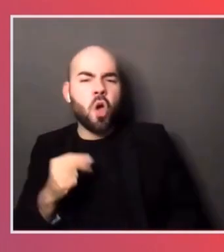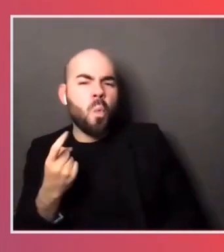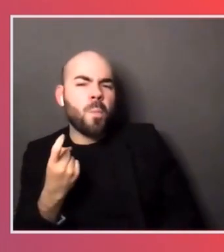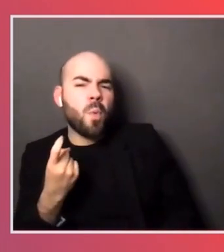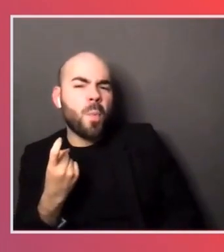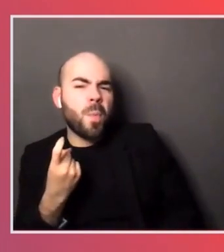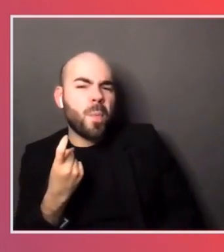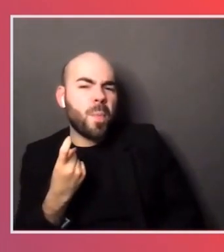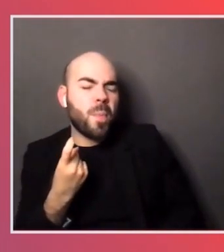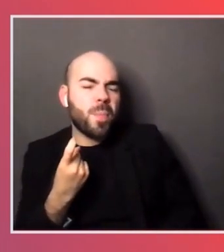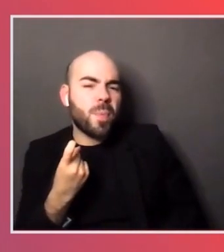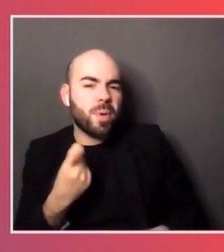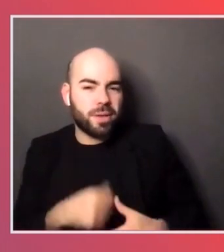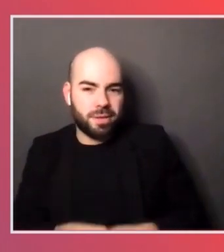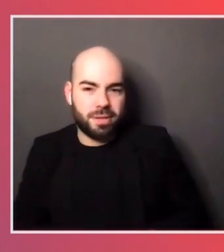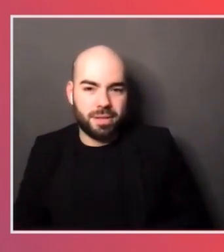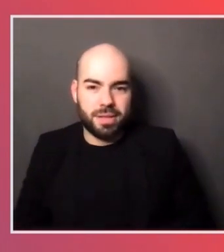in. make things.